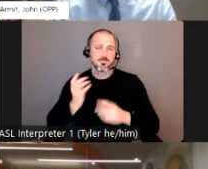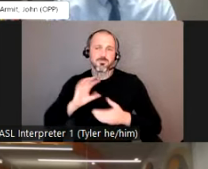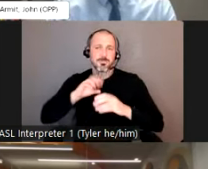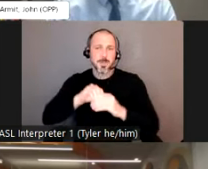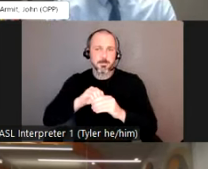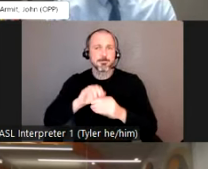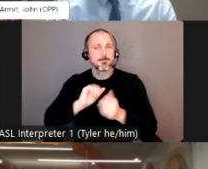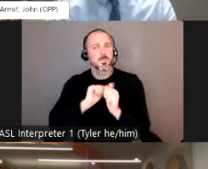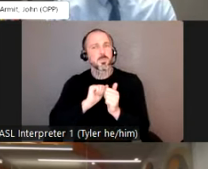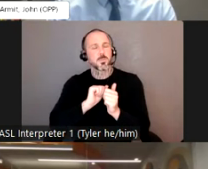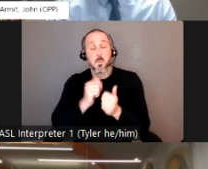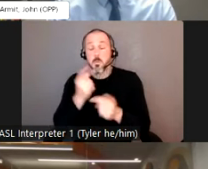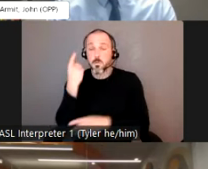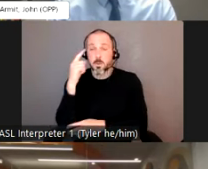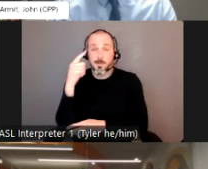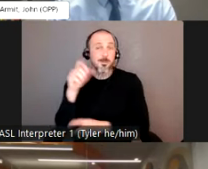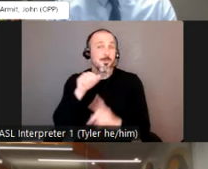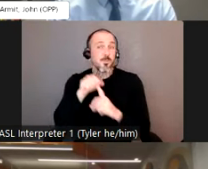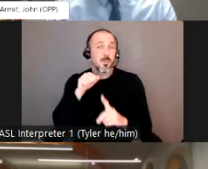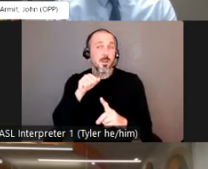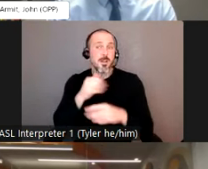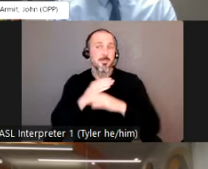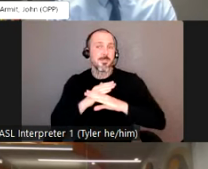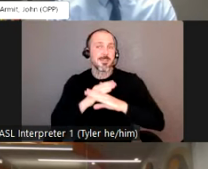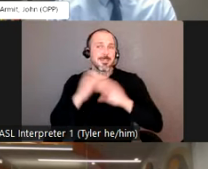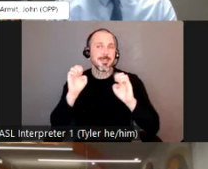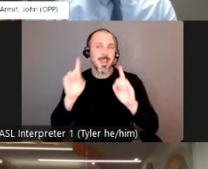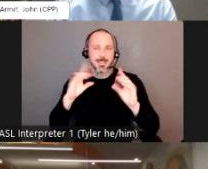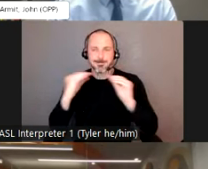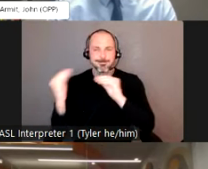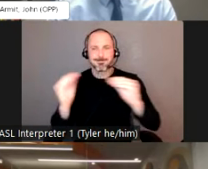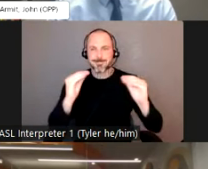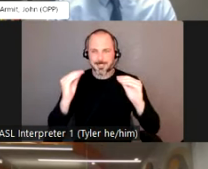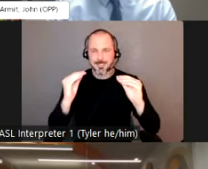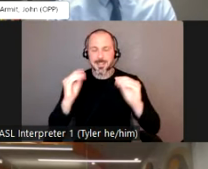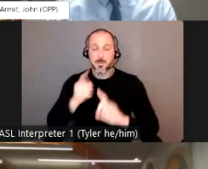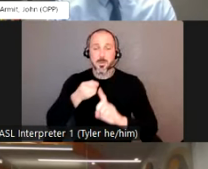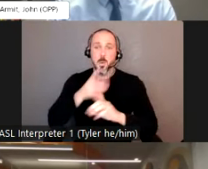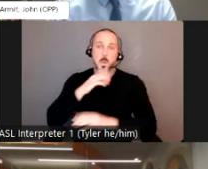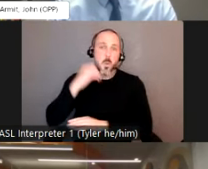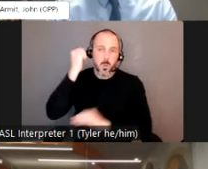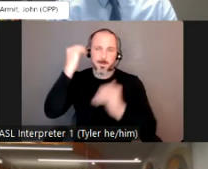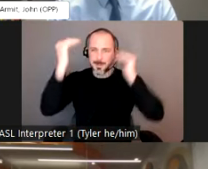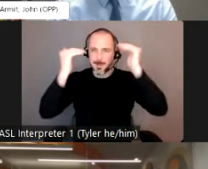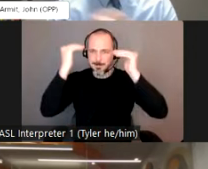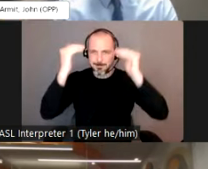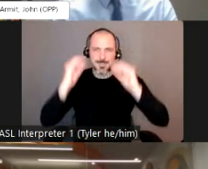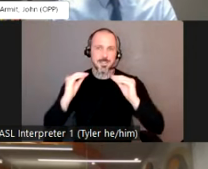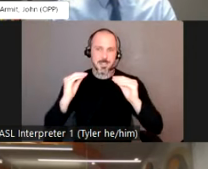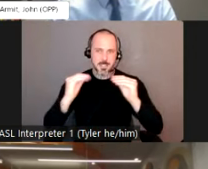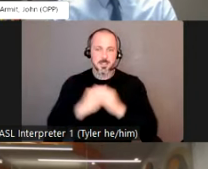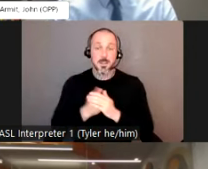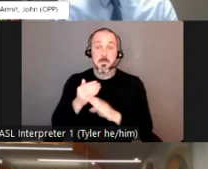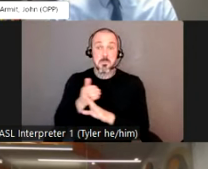prevention for older adults. Prior to working with the Ontario Securities Commission, she worked at the Toronto